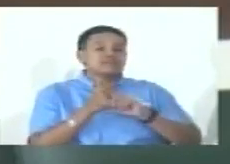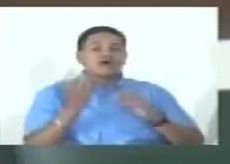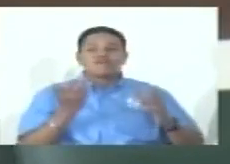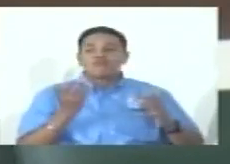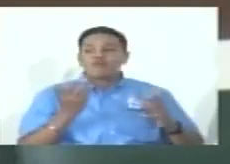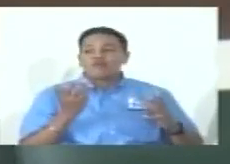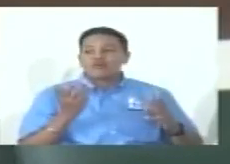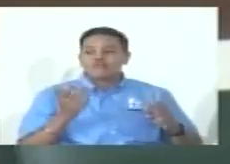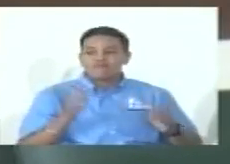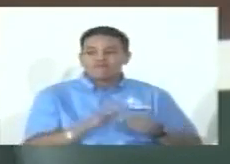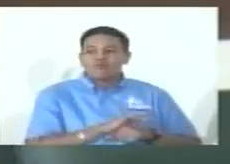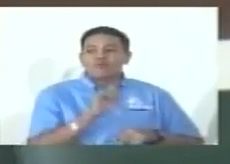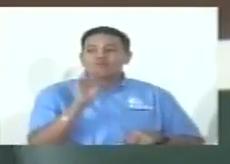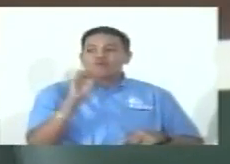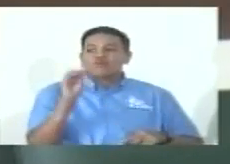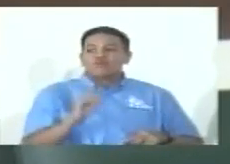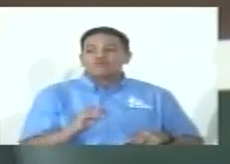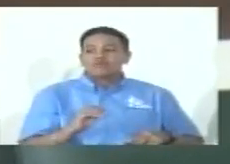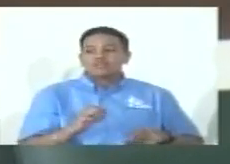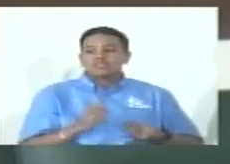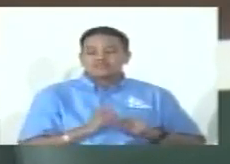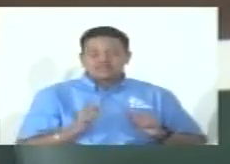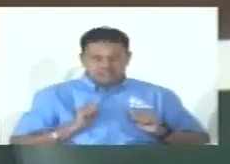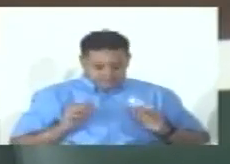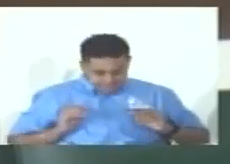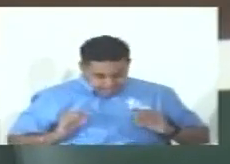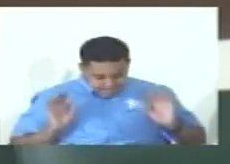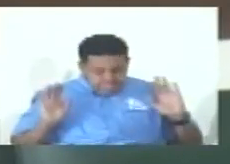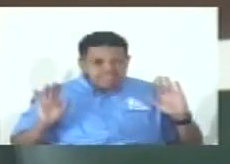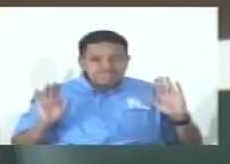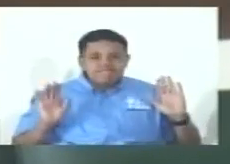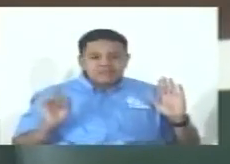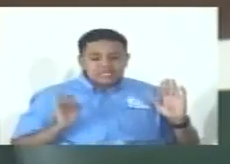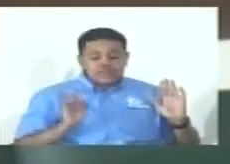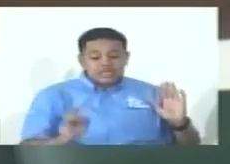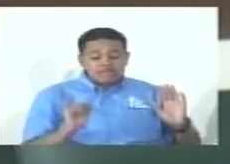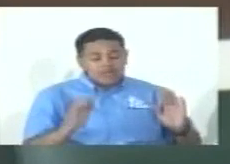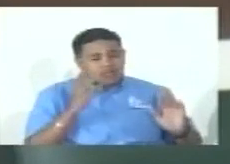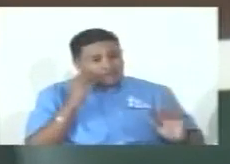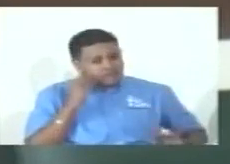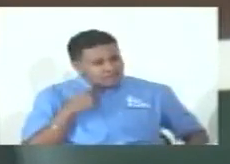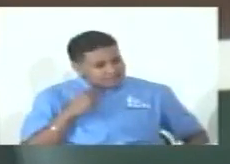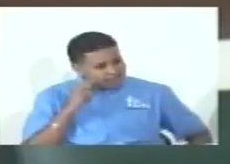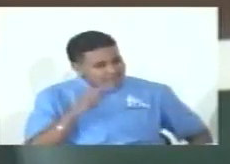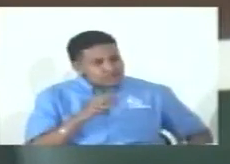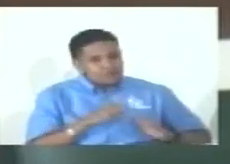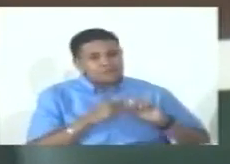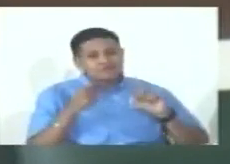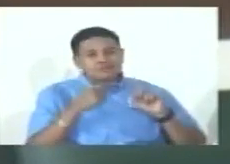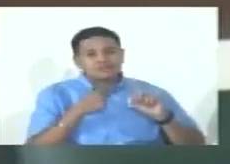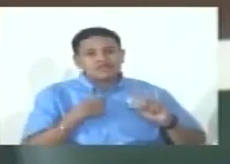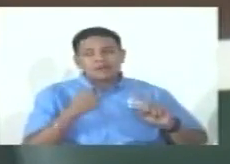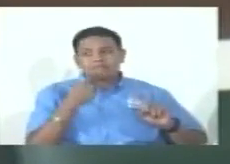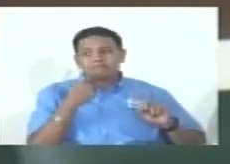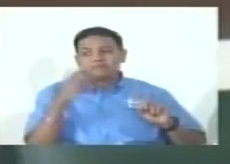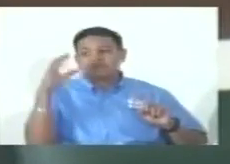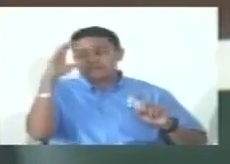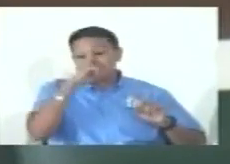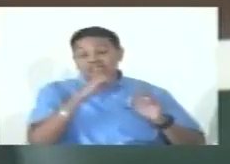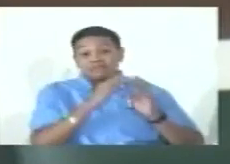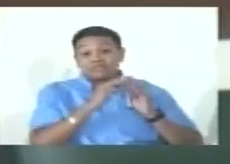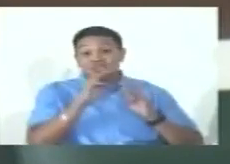and unswervingly of self. That was the experience I had with her. I missed the meeting,